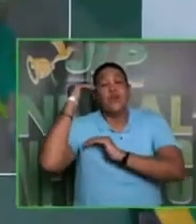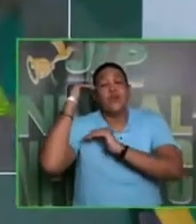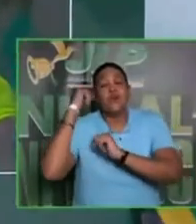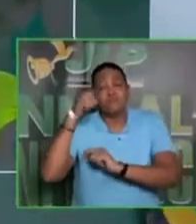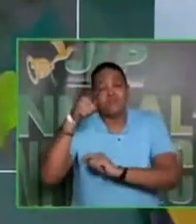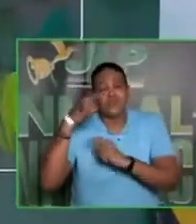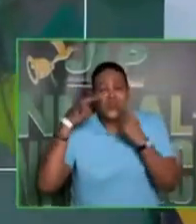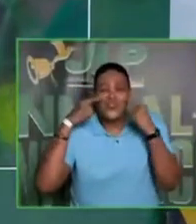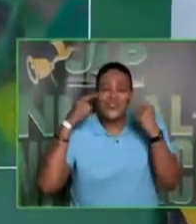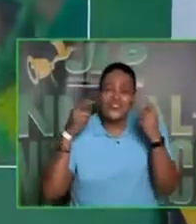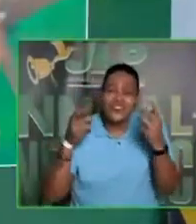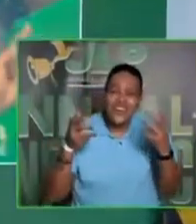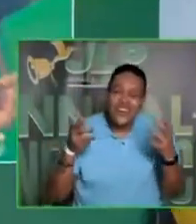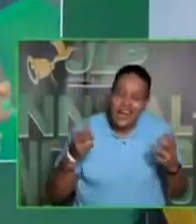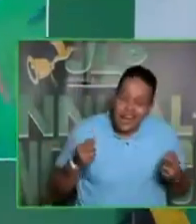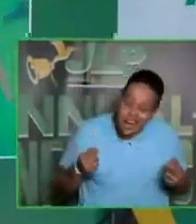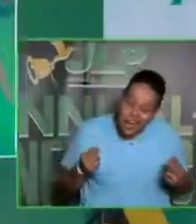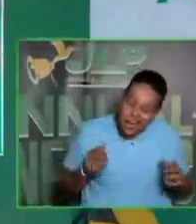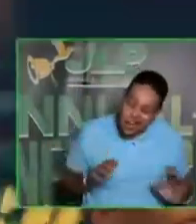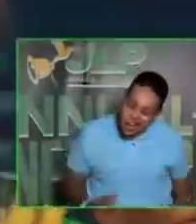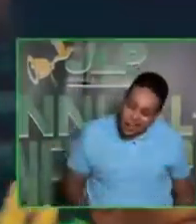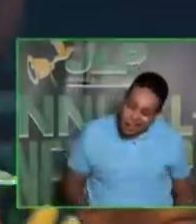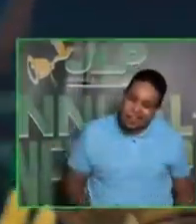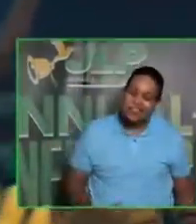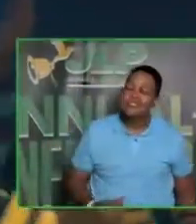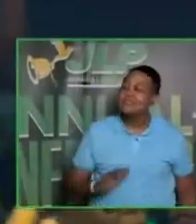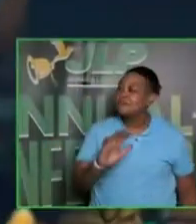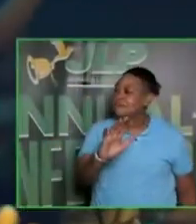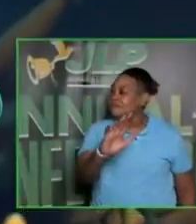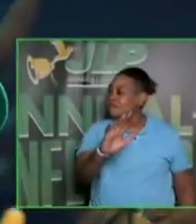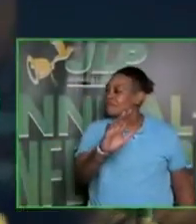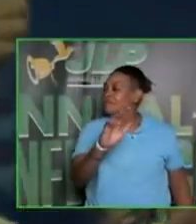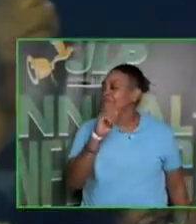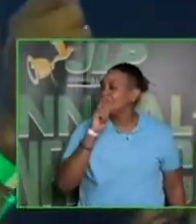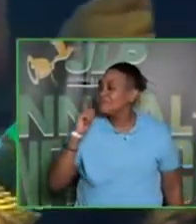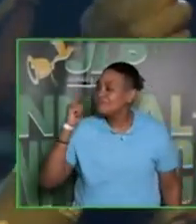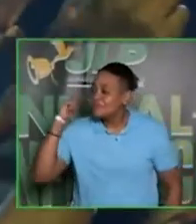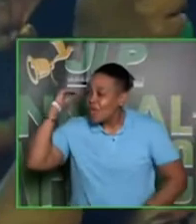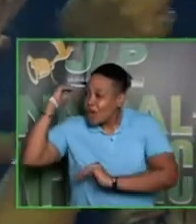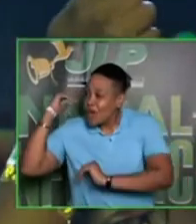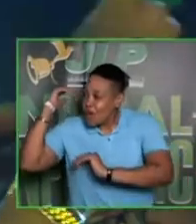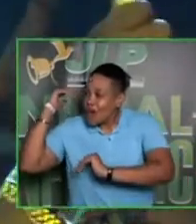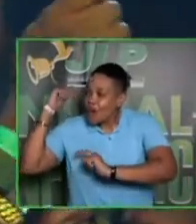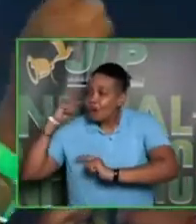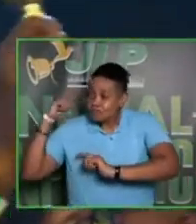Thank you.